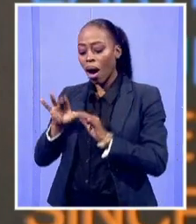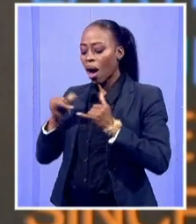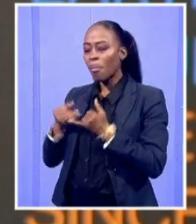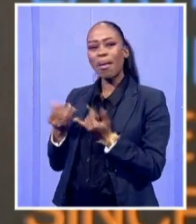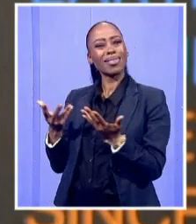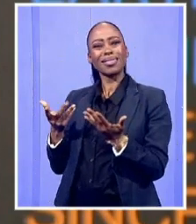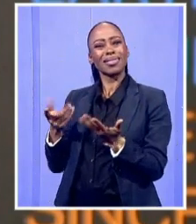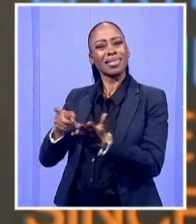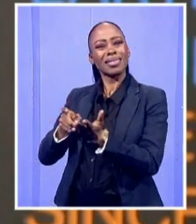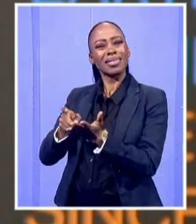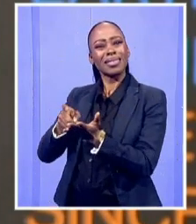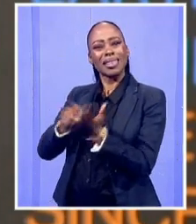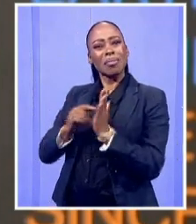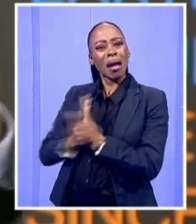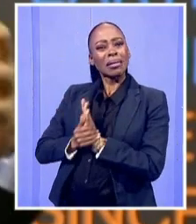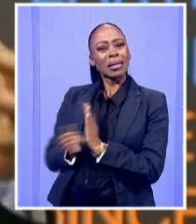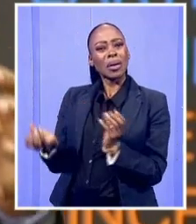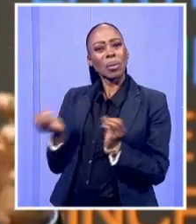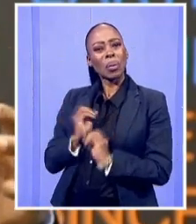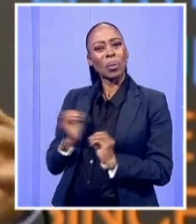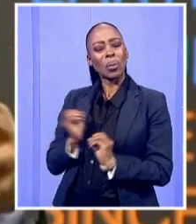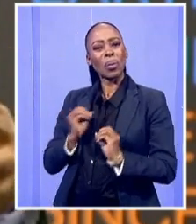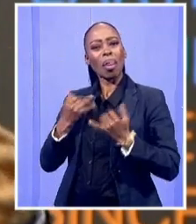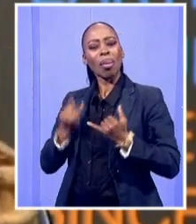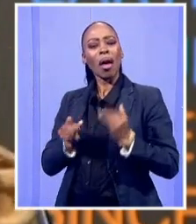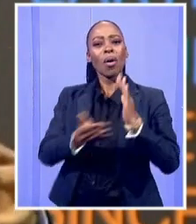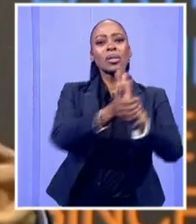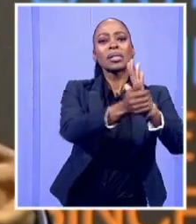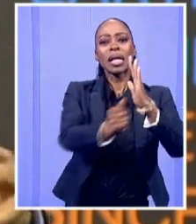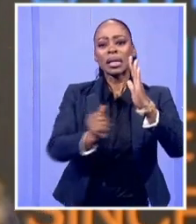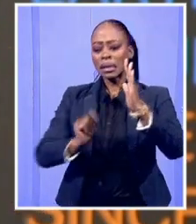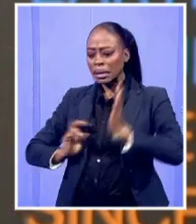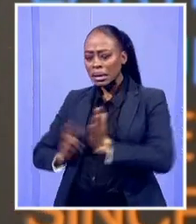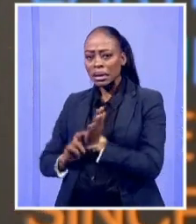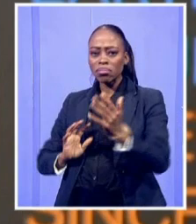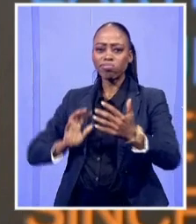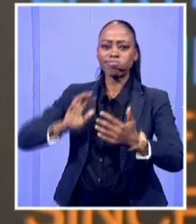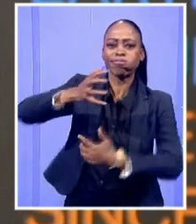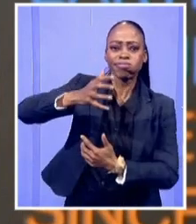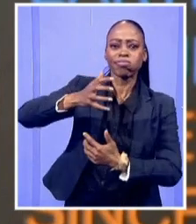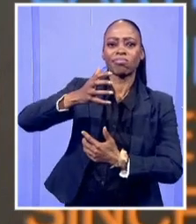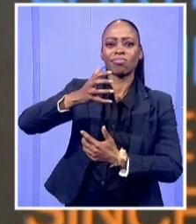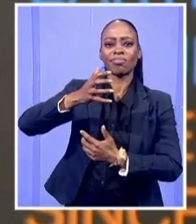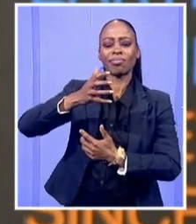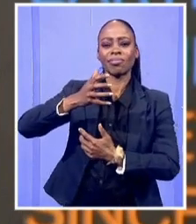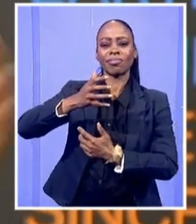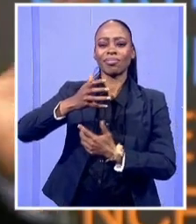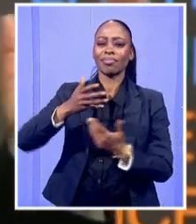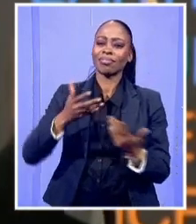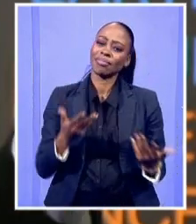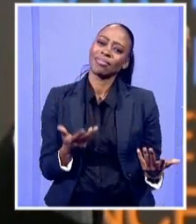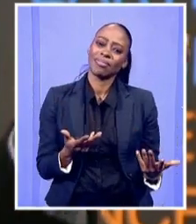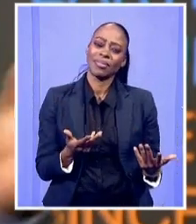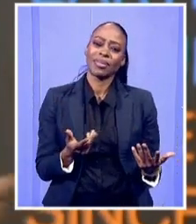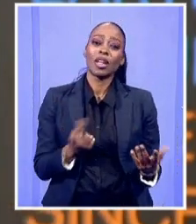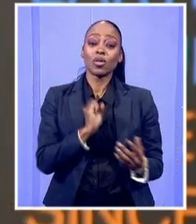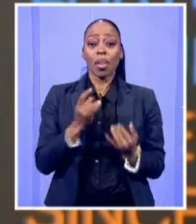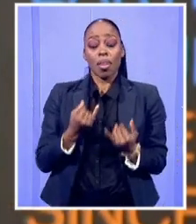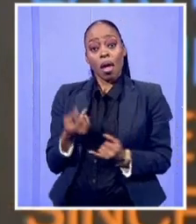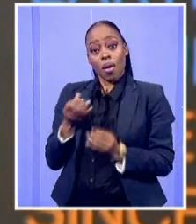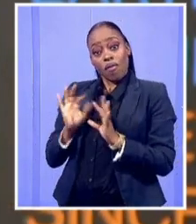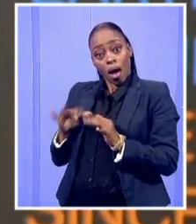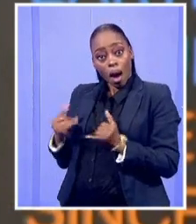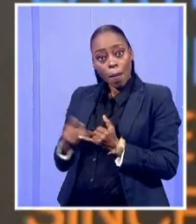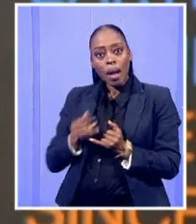closely aligned to what industry requires and needs. They're doing a great deal of work, bringing in lots of